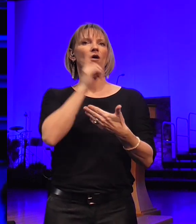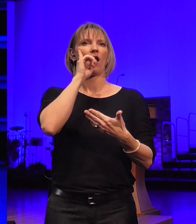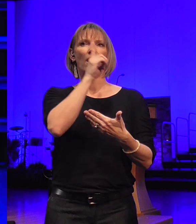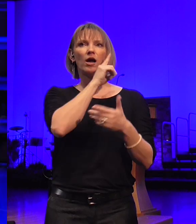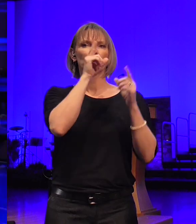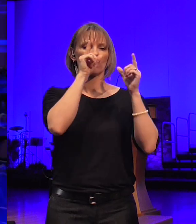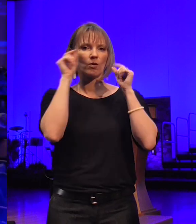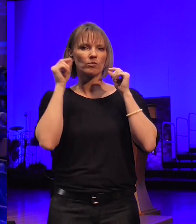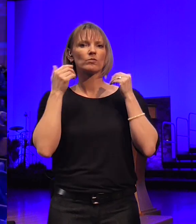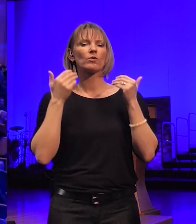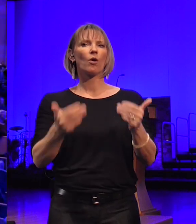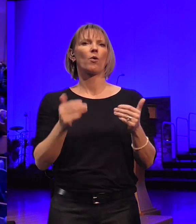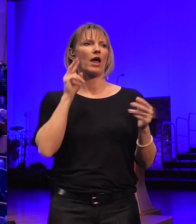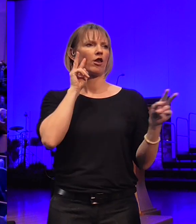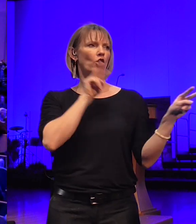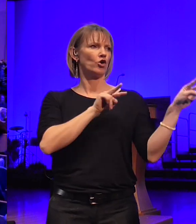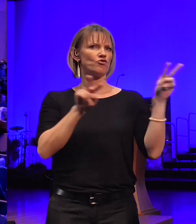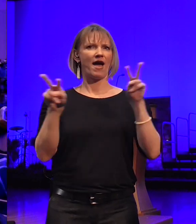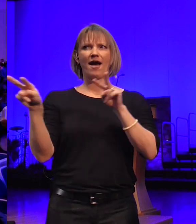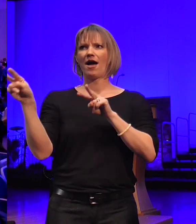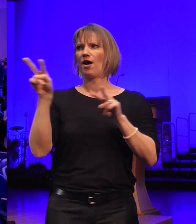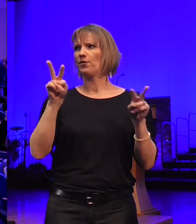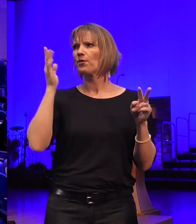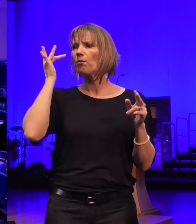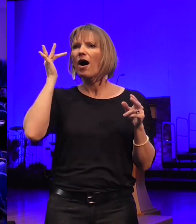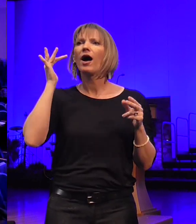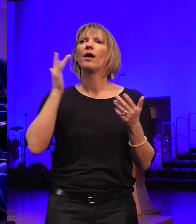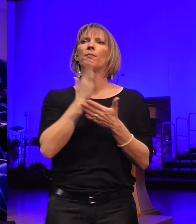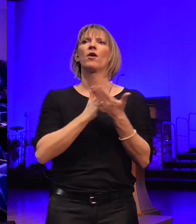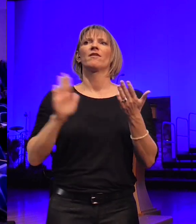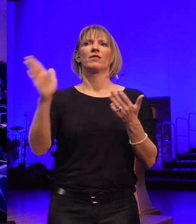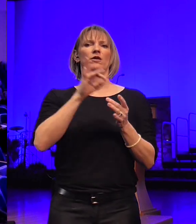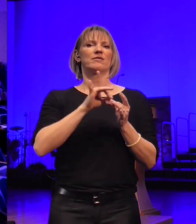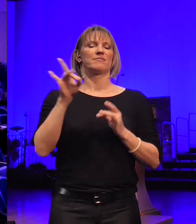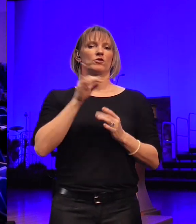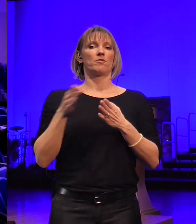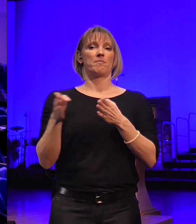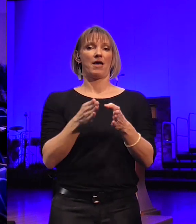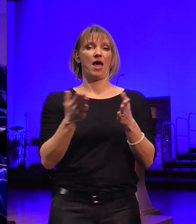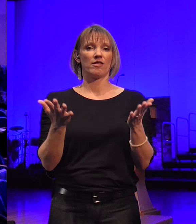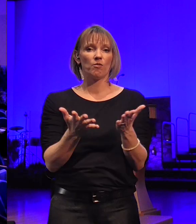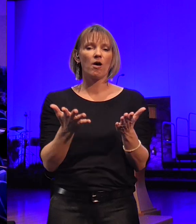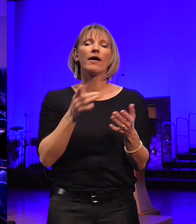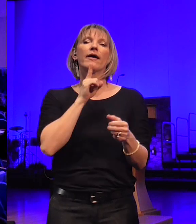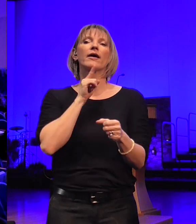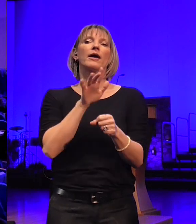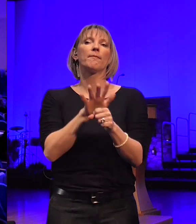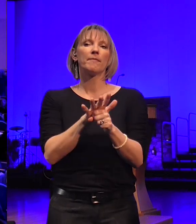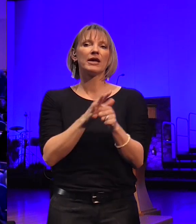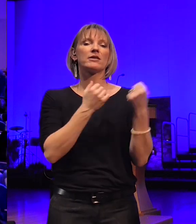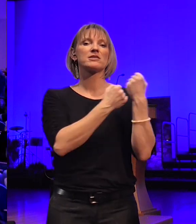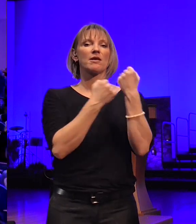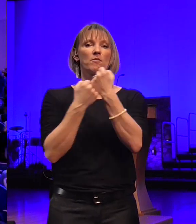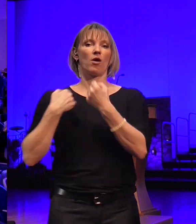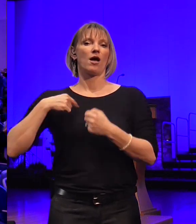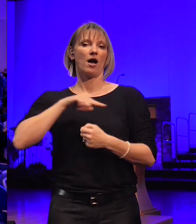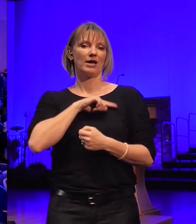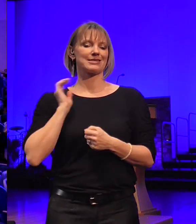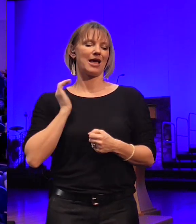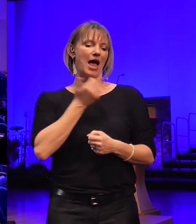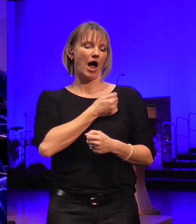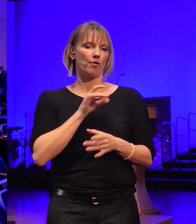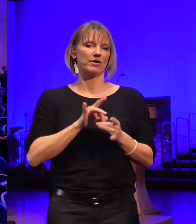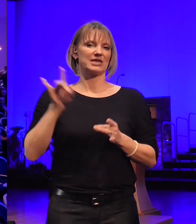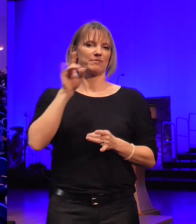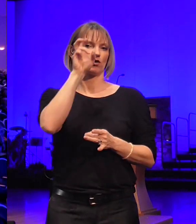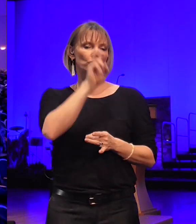look at these incredible people, because part of their spiritual path is making a commitment to support us in our spiritual